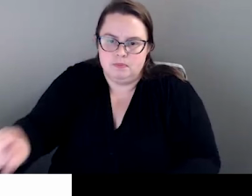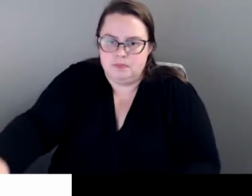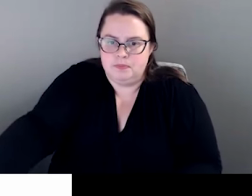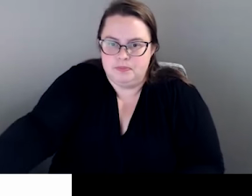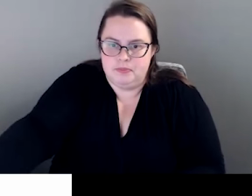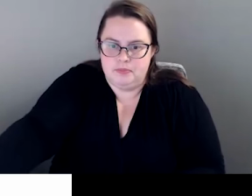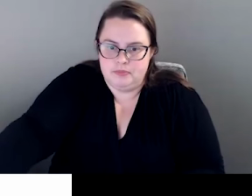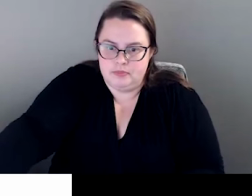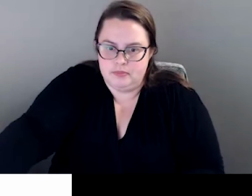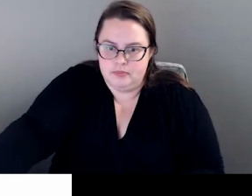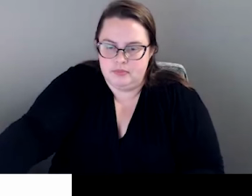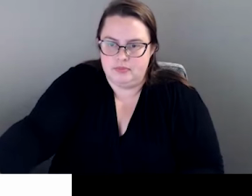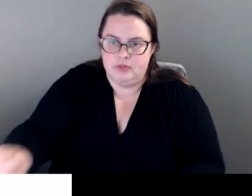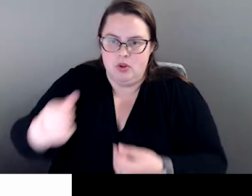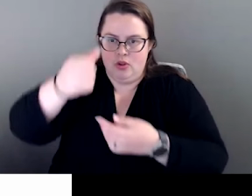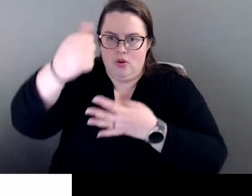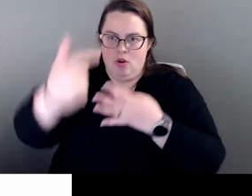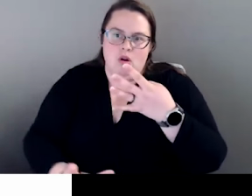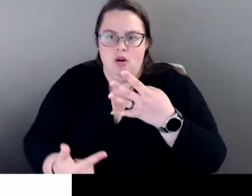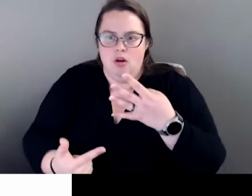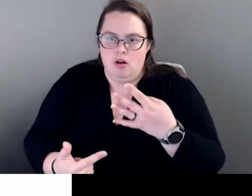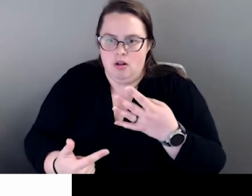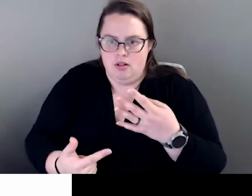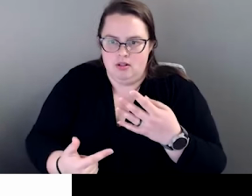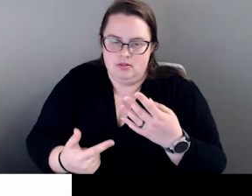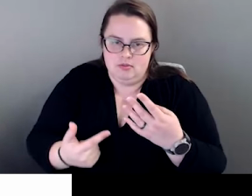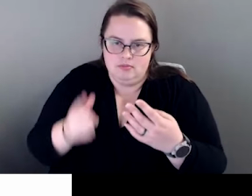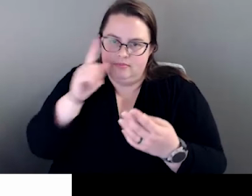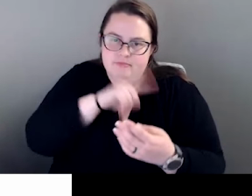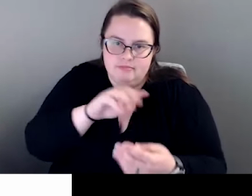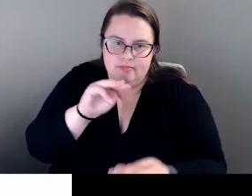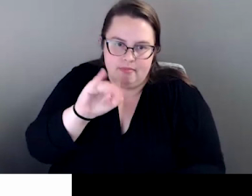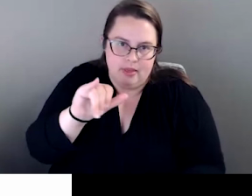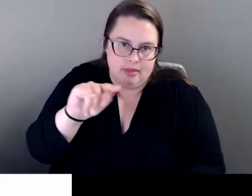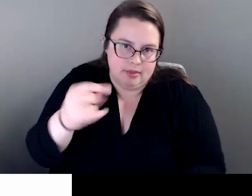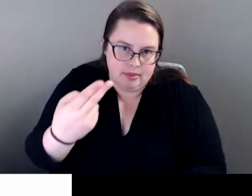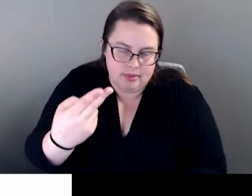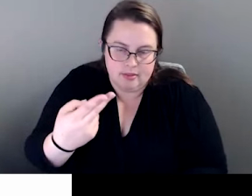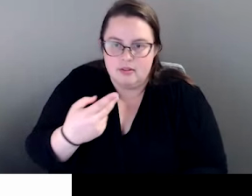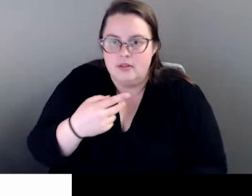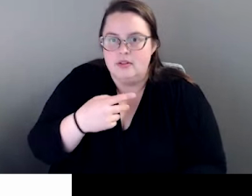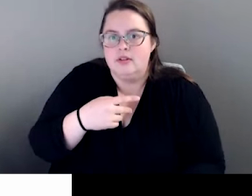Okay. So they're all myths. Okay, I was trying to trick y'all. So they're all are myths. And